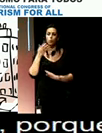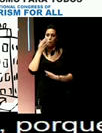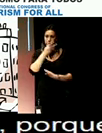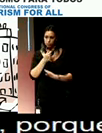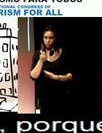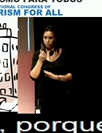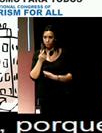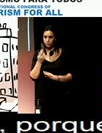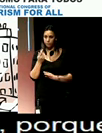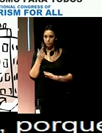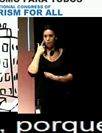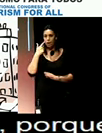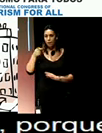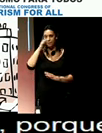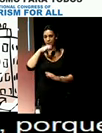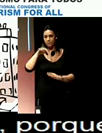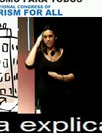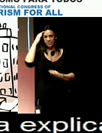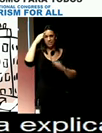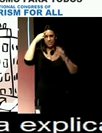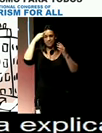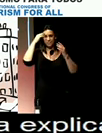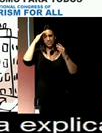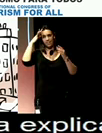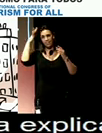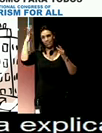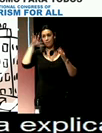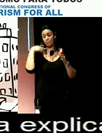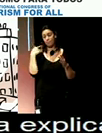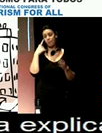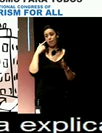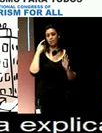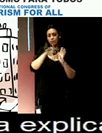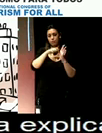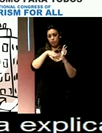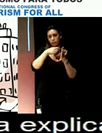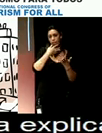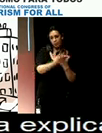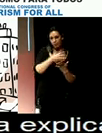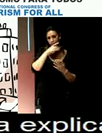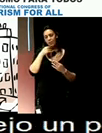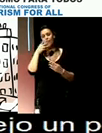explain you, to tell you a story. You may be bored.